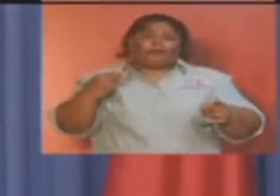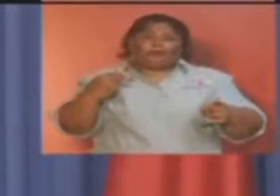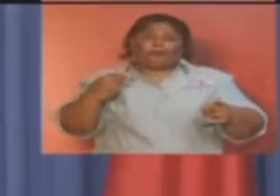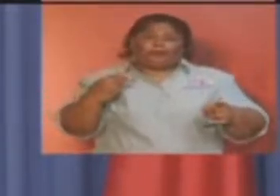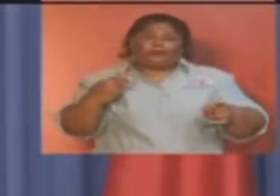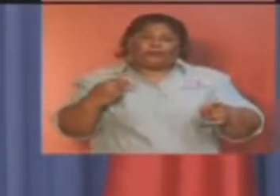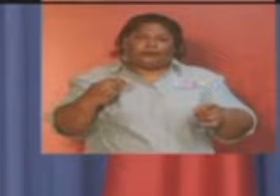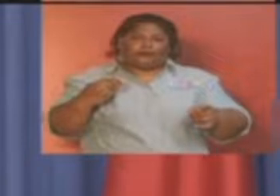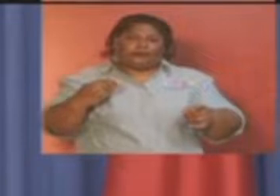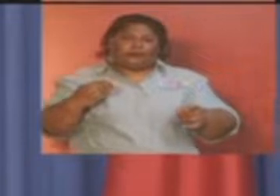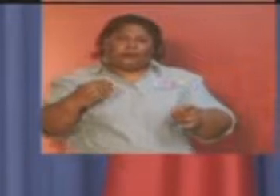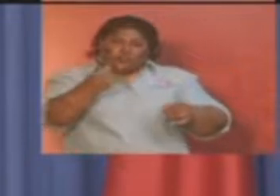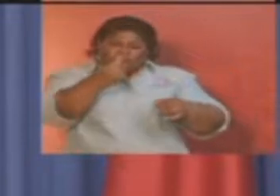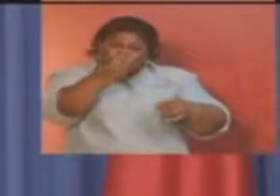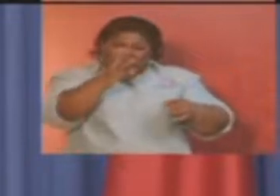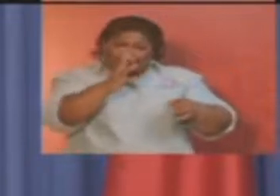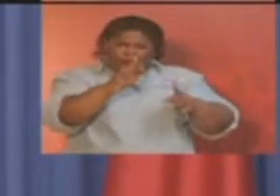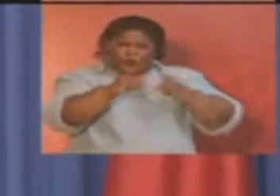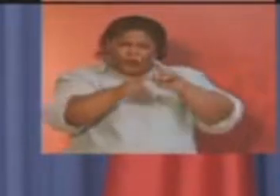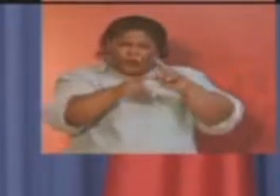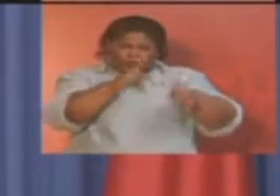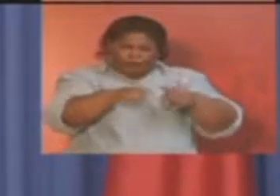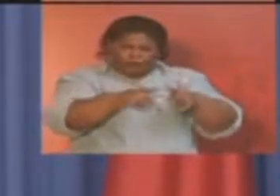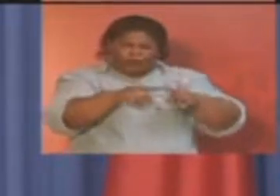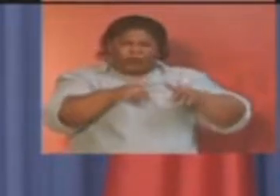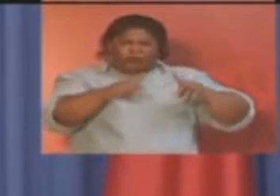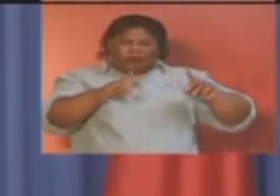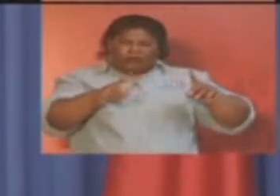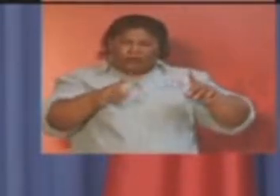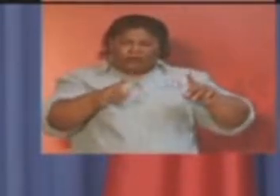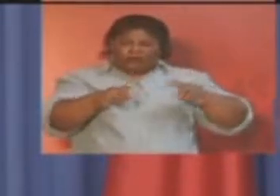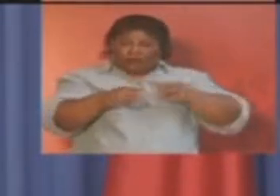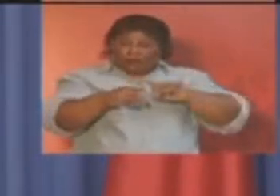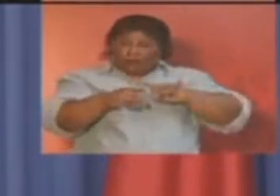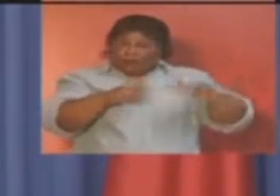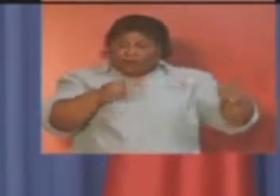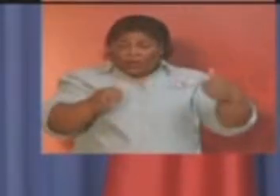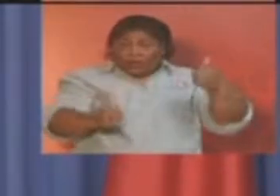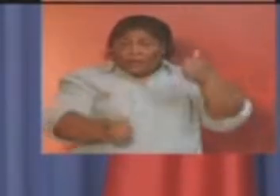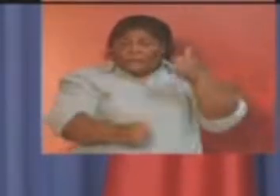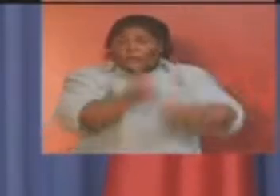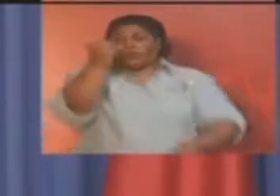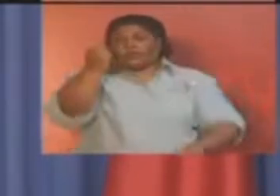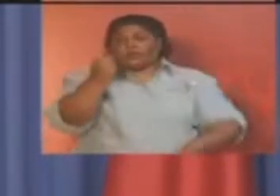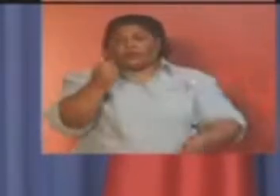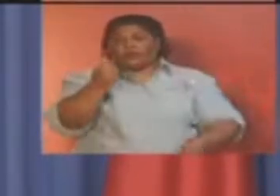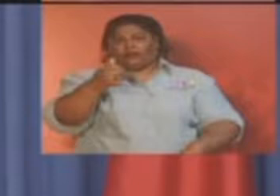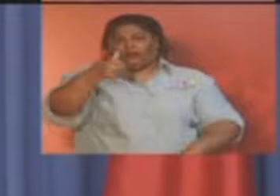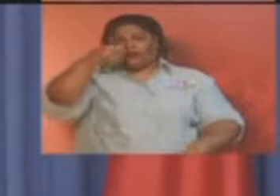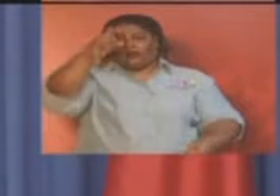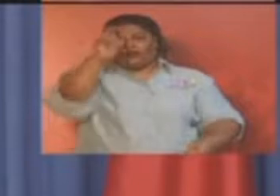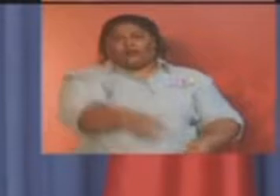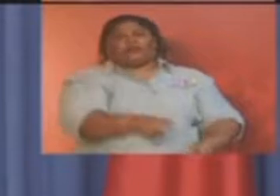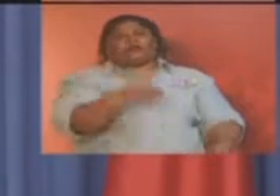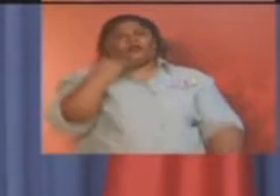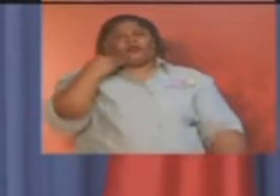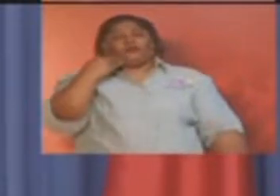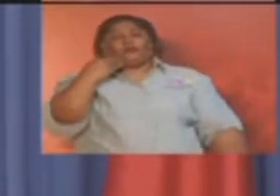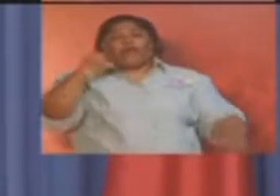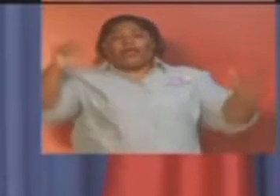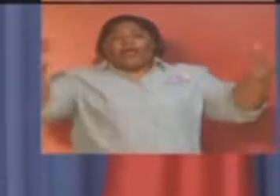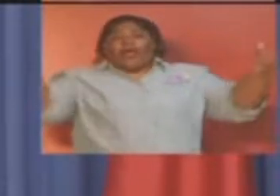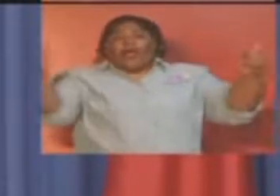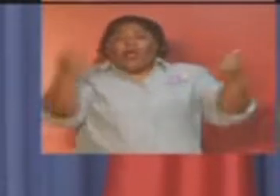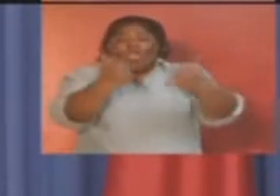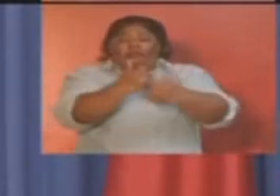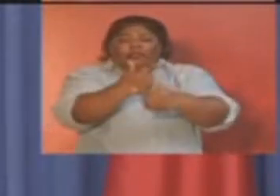continue to operate, to keep everyone alive, are to be closed at 8 p.m. I